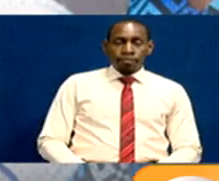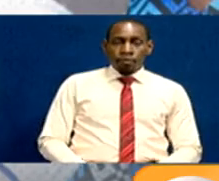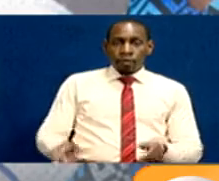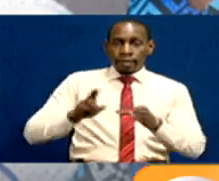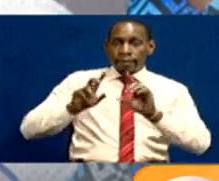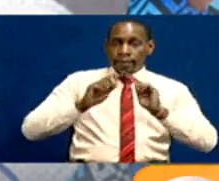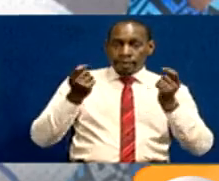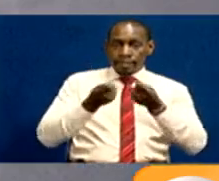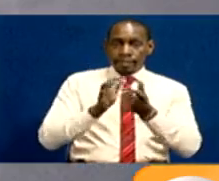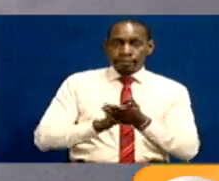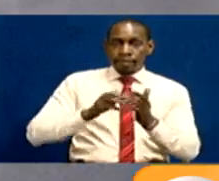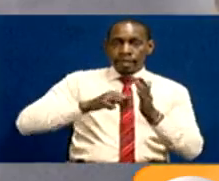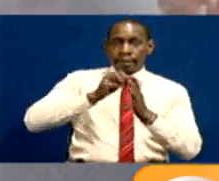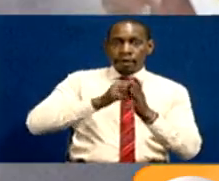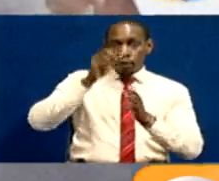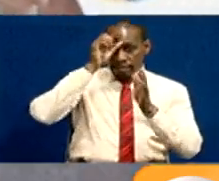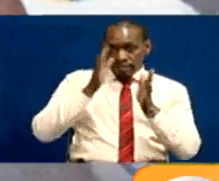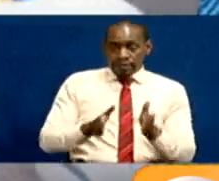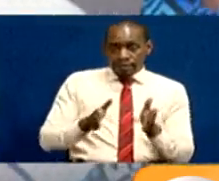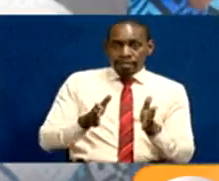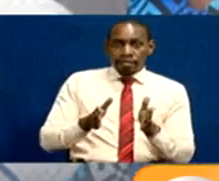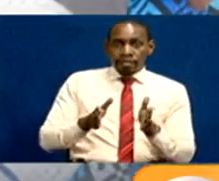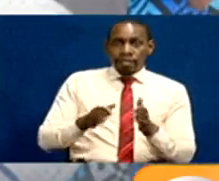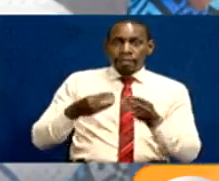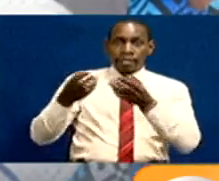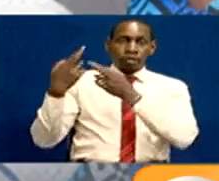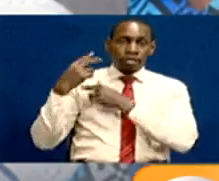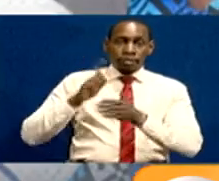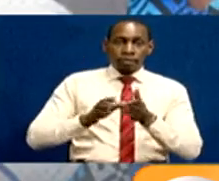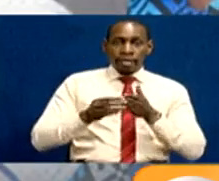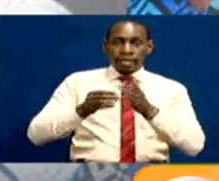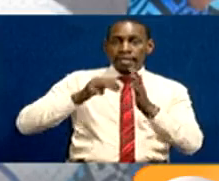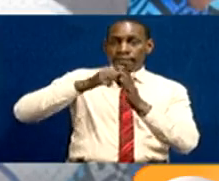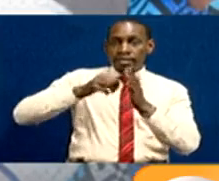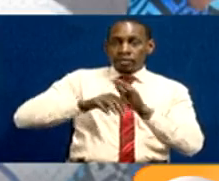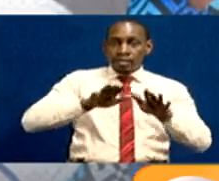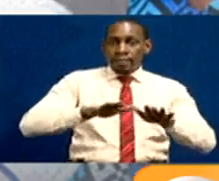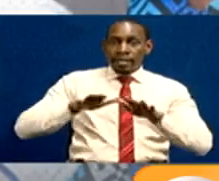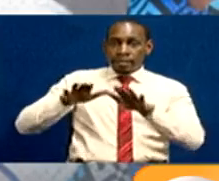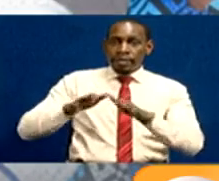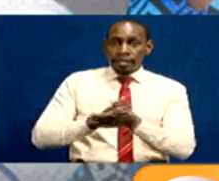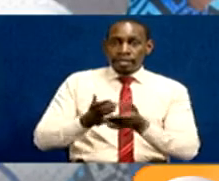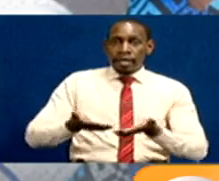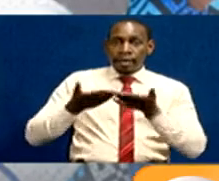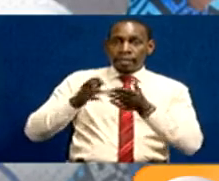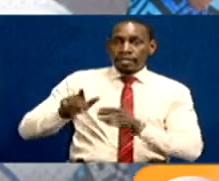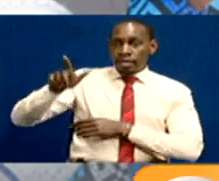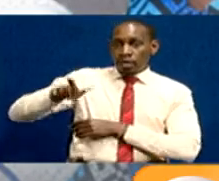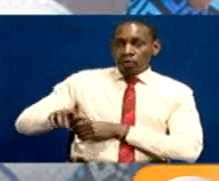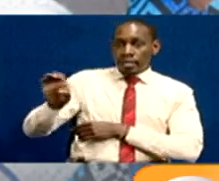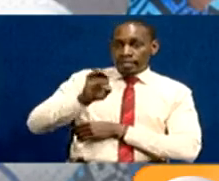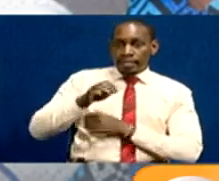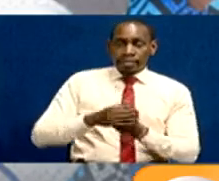their team. Makueni Governor Kivutha Kibwana has been tasked to lead the Ukambani campaigns to deliver the Lower